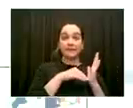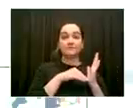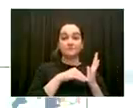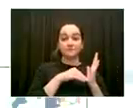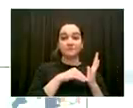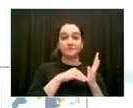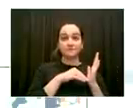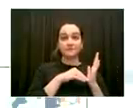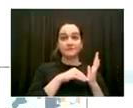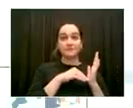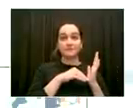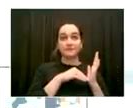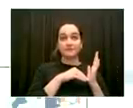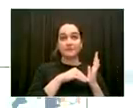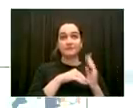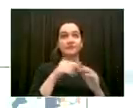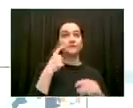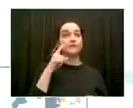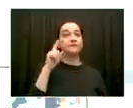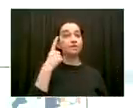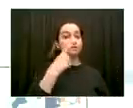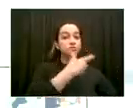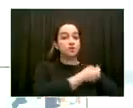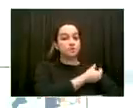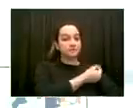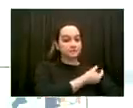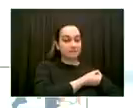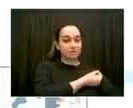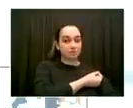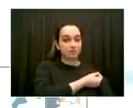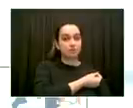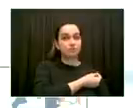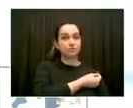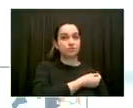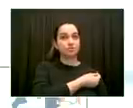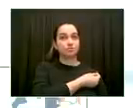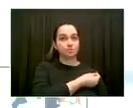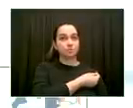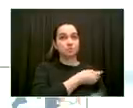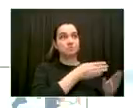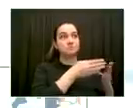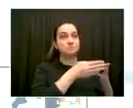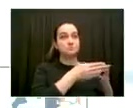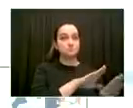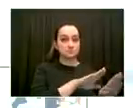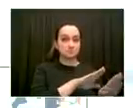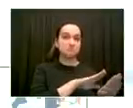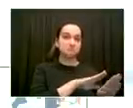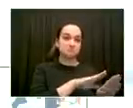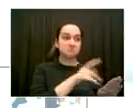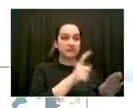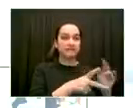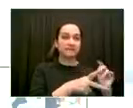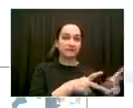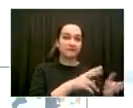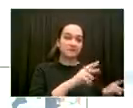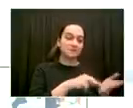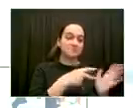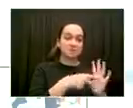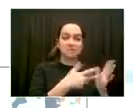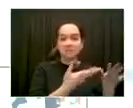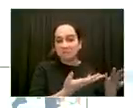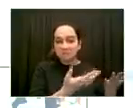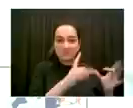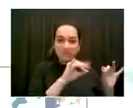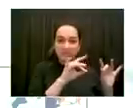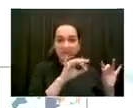vaccines. It's split between them, and we're getting slightly more Pfizer than Moderna overall. We hope those numbers will